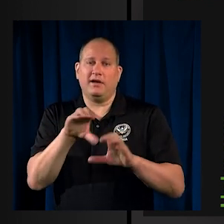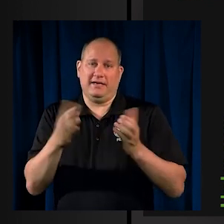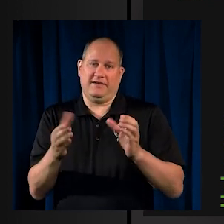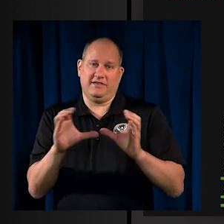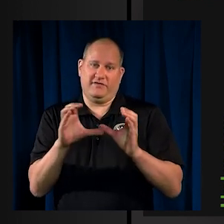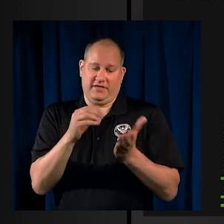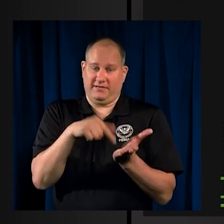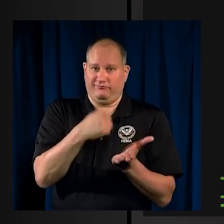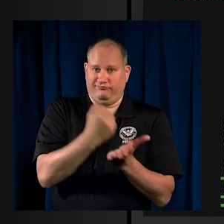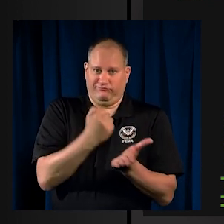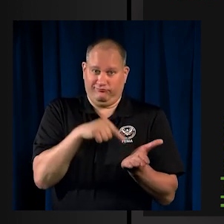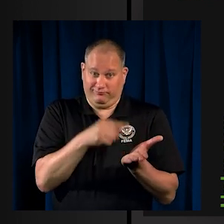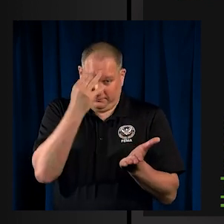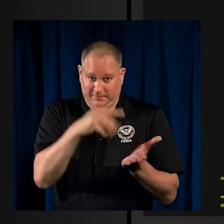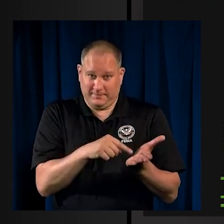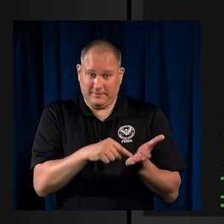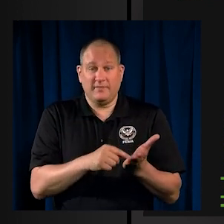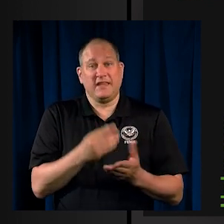on the death certificate.